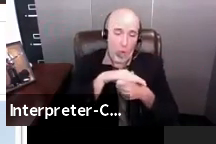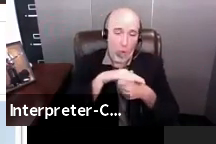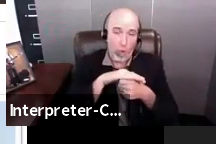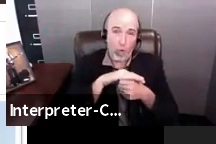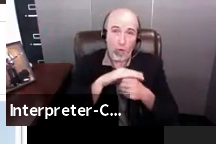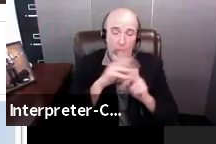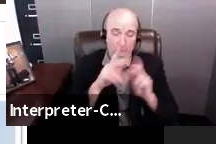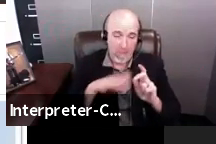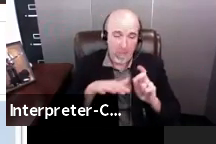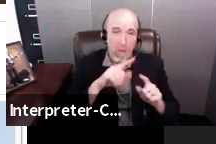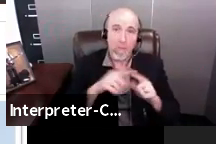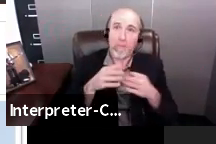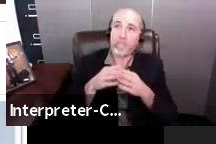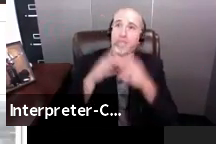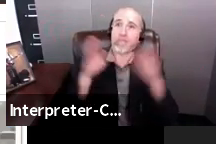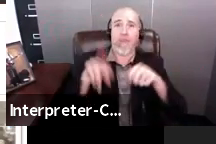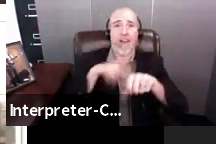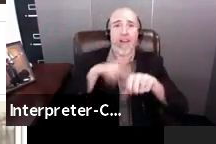but the entire nation.